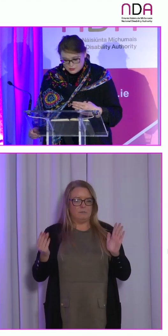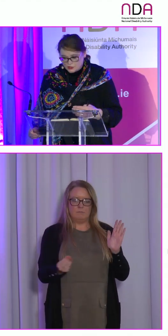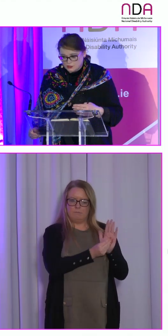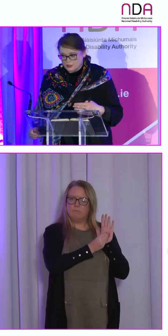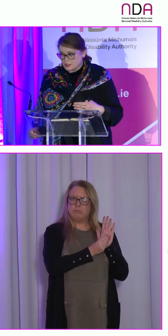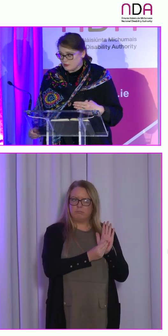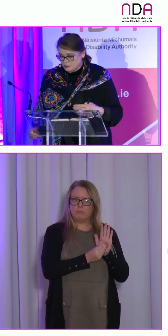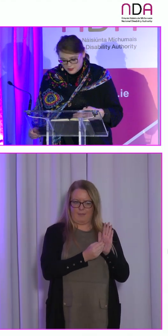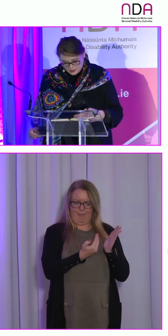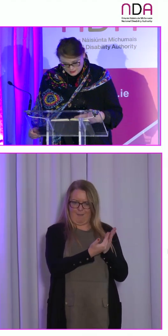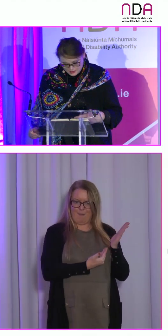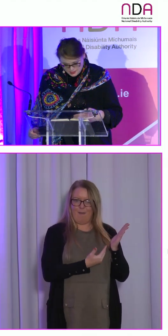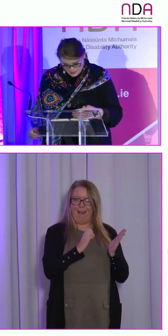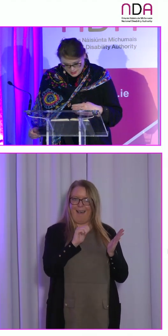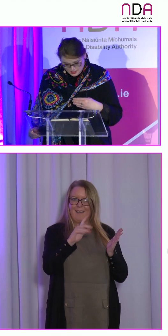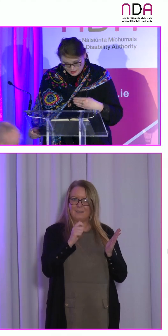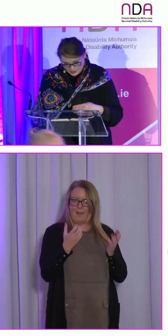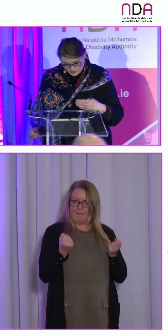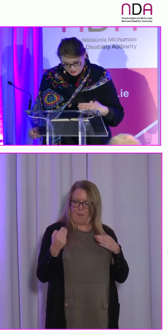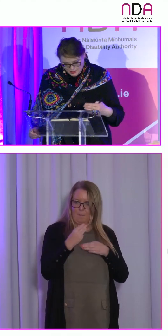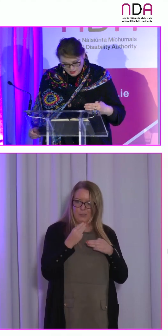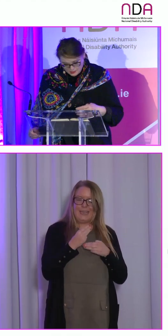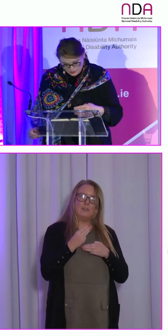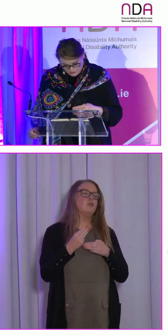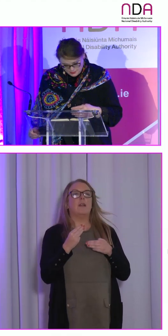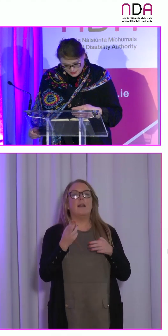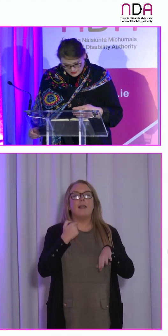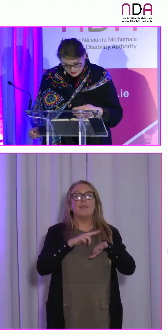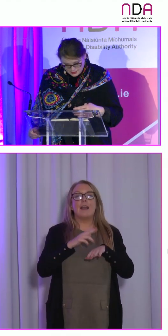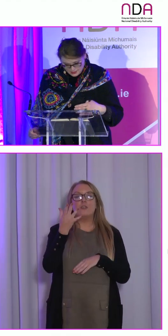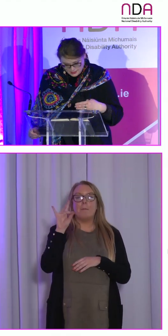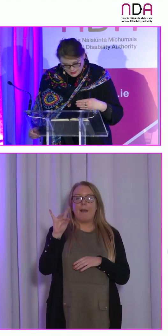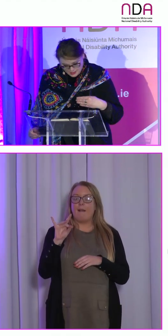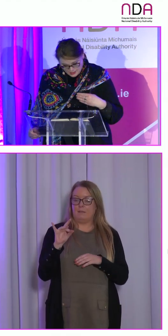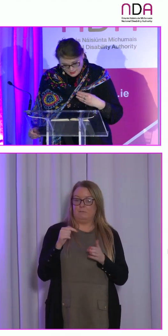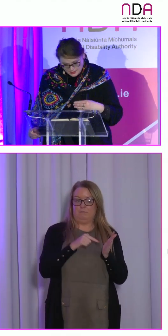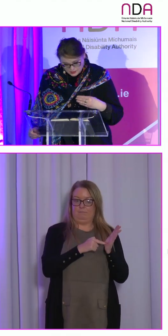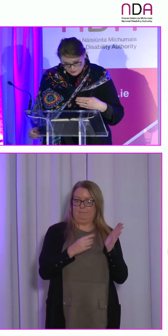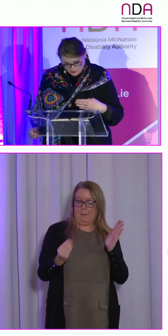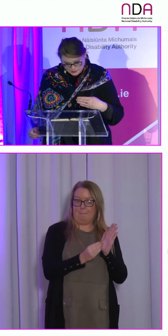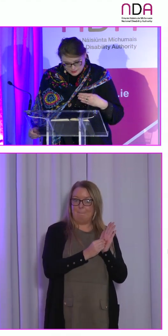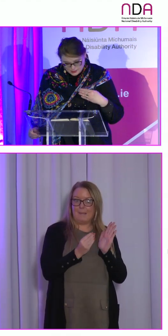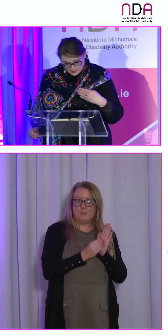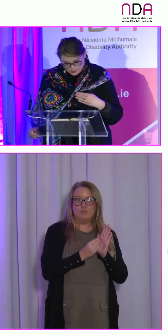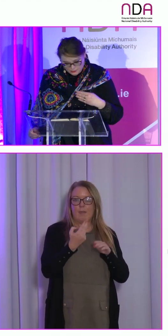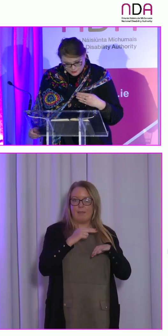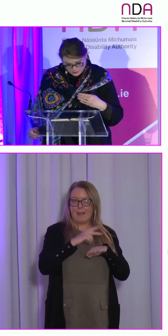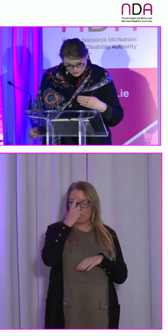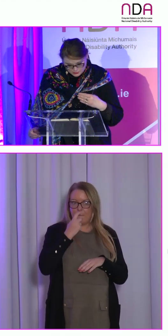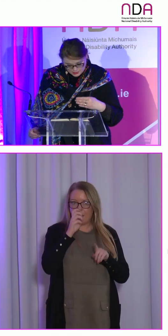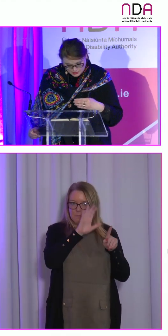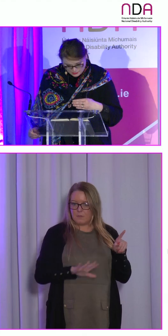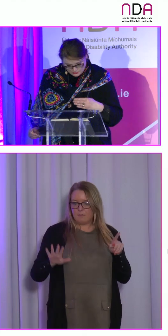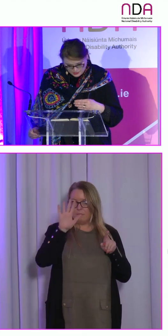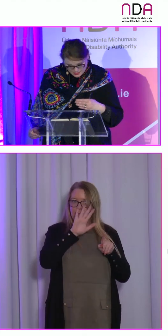protected structure is covered by the Act, and a national park is covered by the Act, and the national monuments are covered